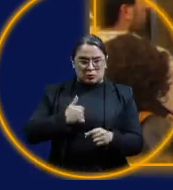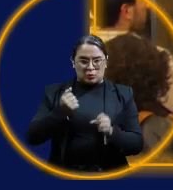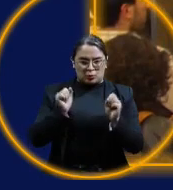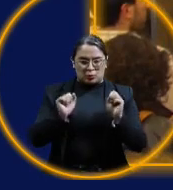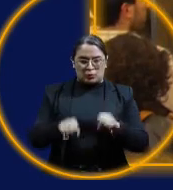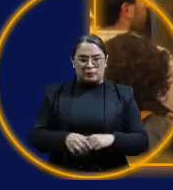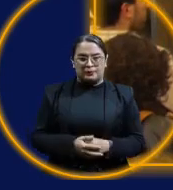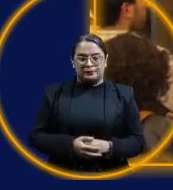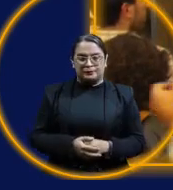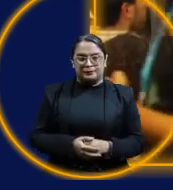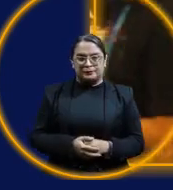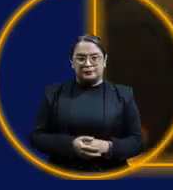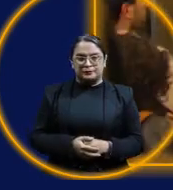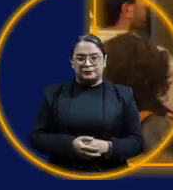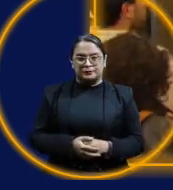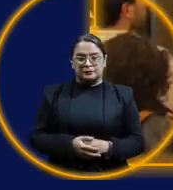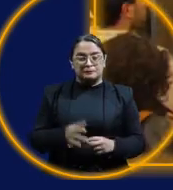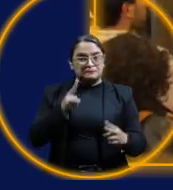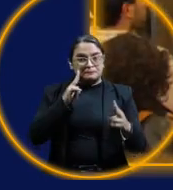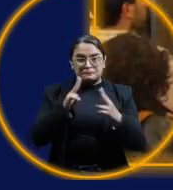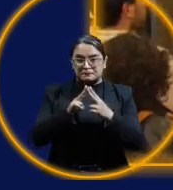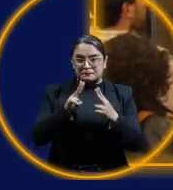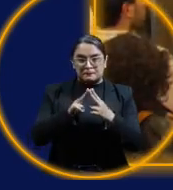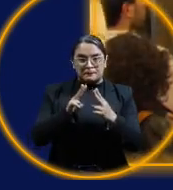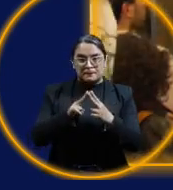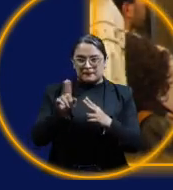for actually Worth to take